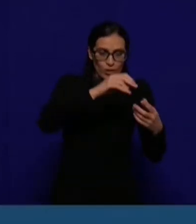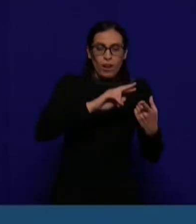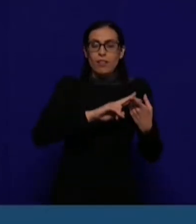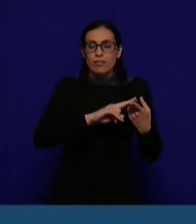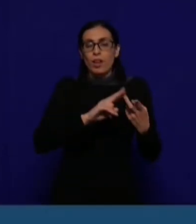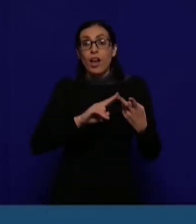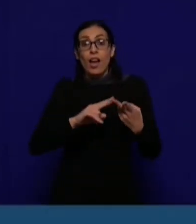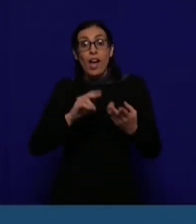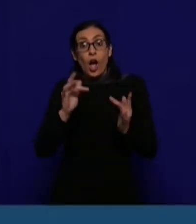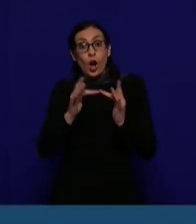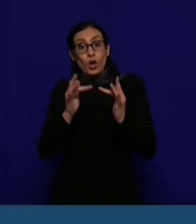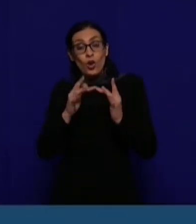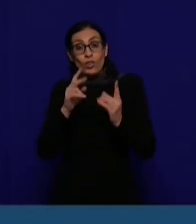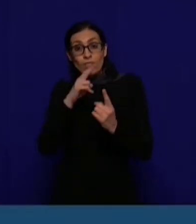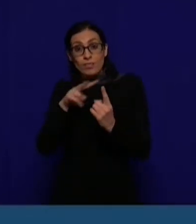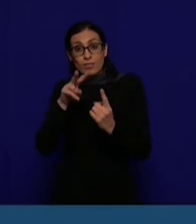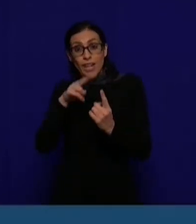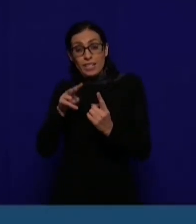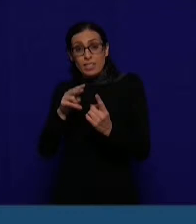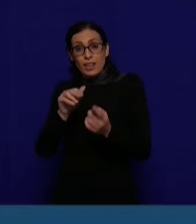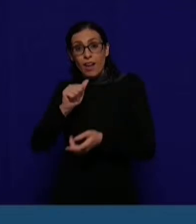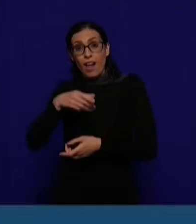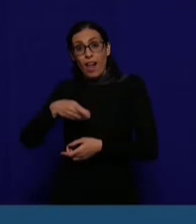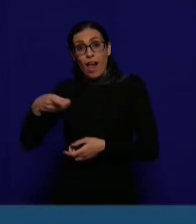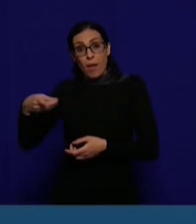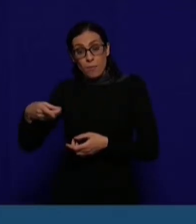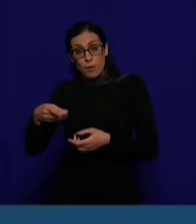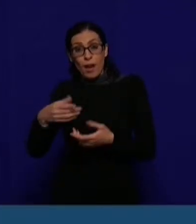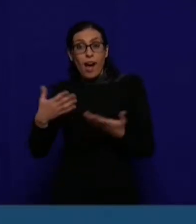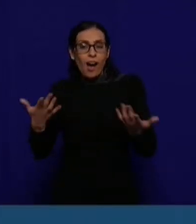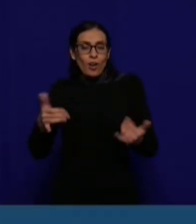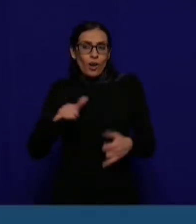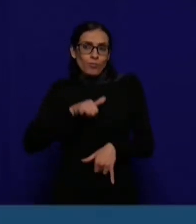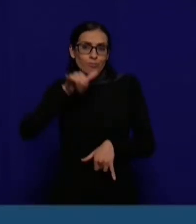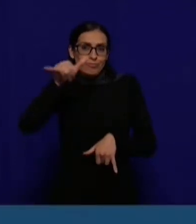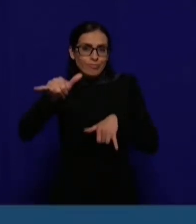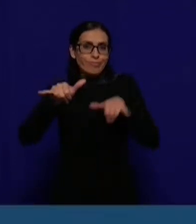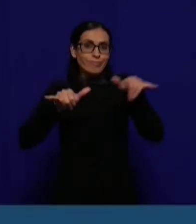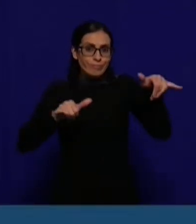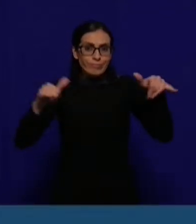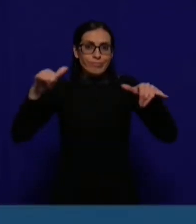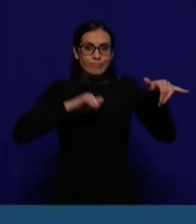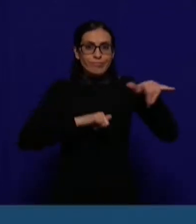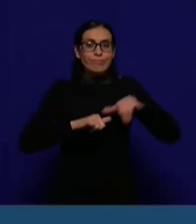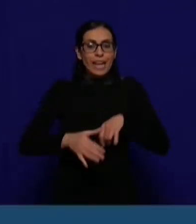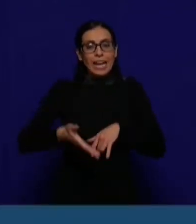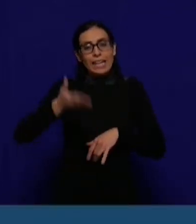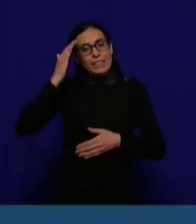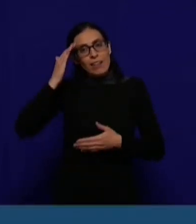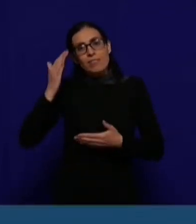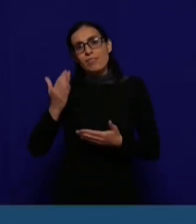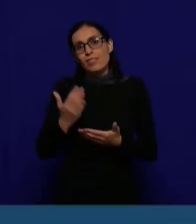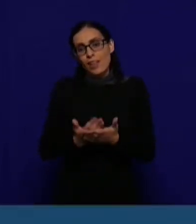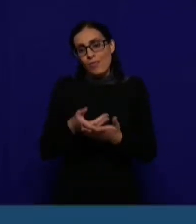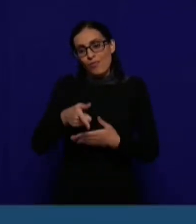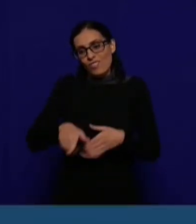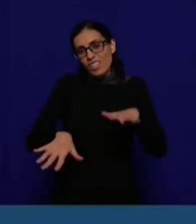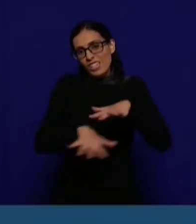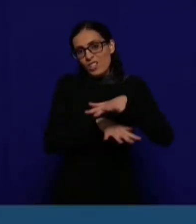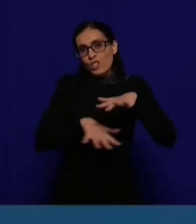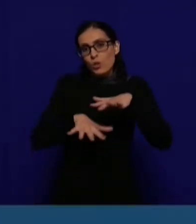bil-contact tracing app allura is-safar ħajkun iktar nagħmluh kemm jista' jkun safe kemm nistgħu f'din is-sitwazzjoni li